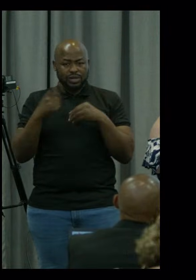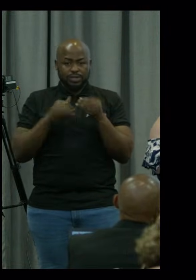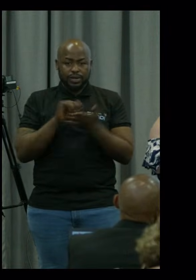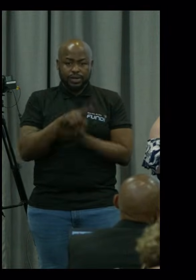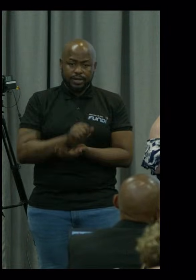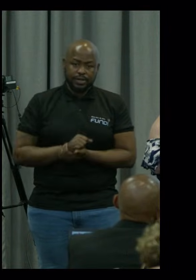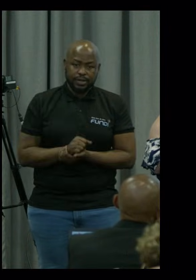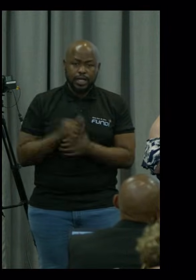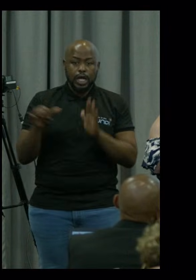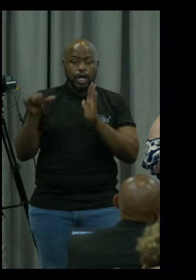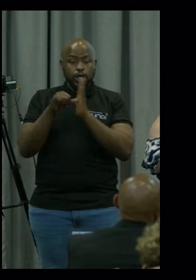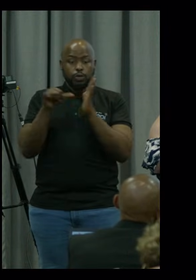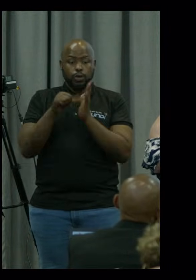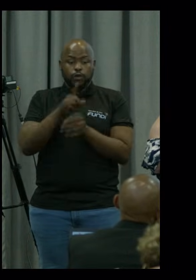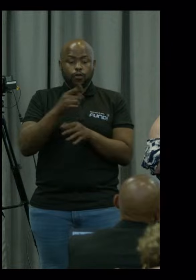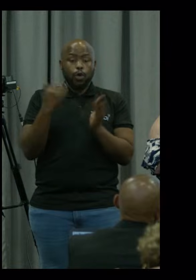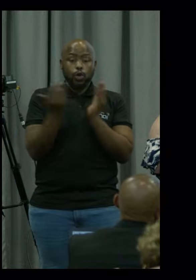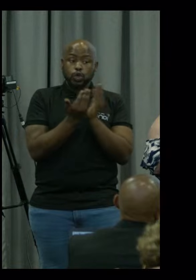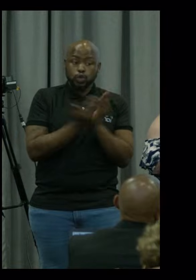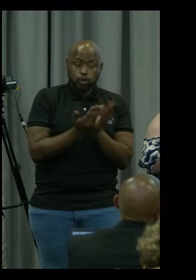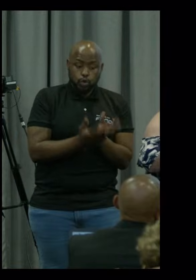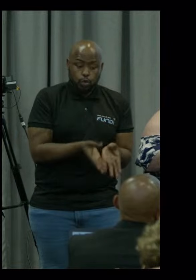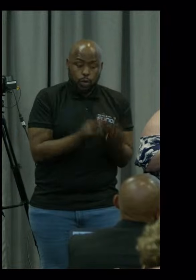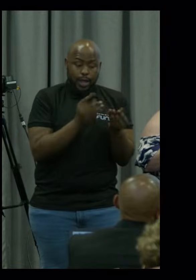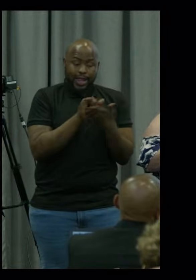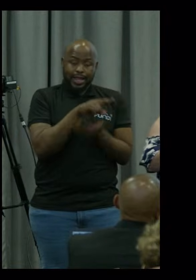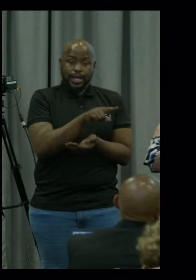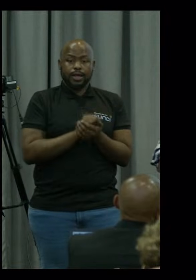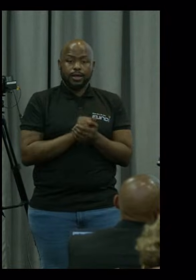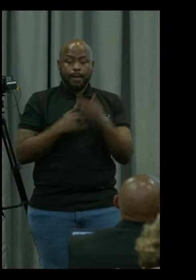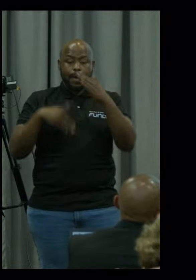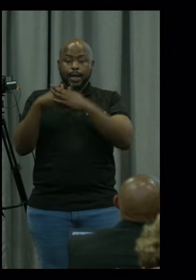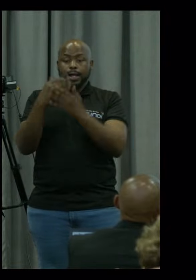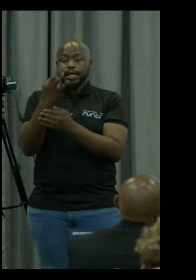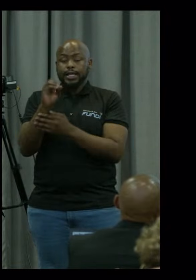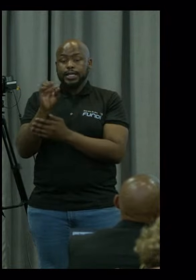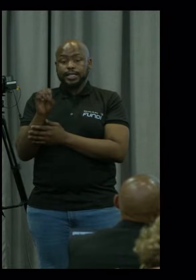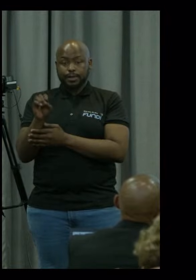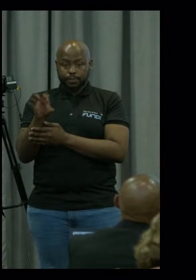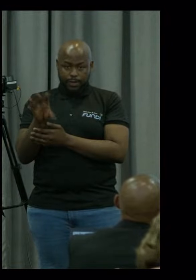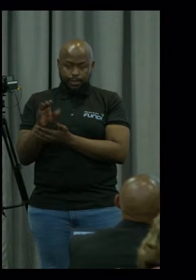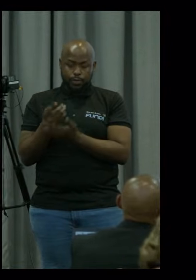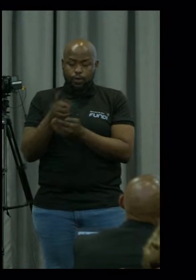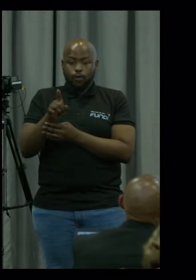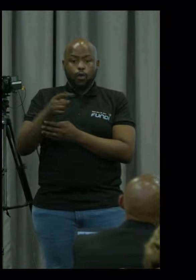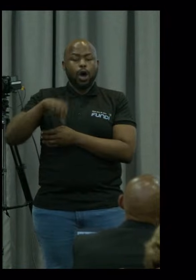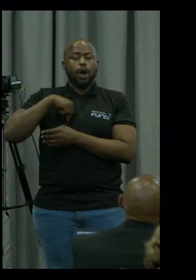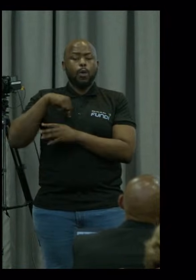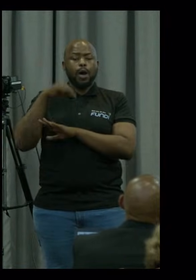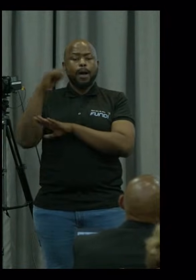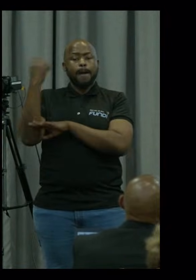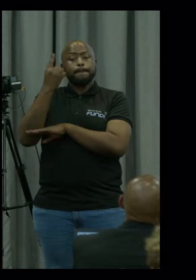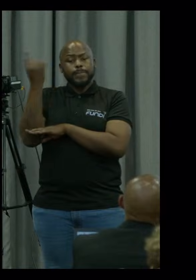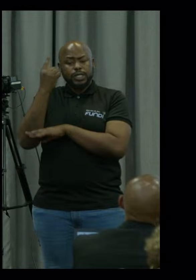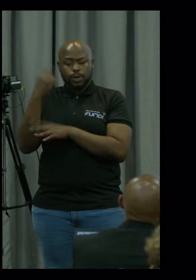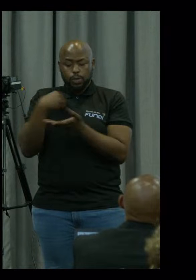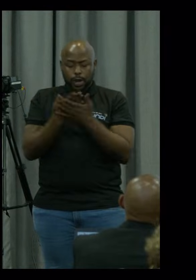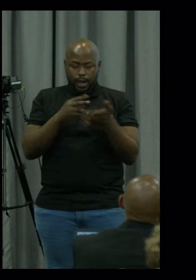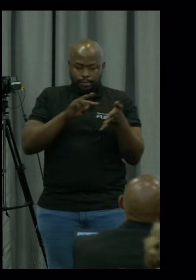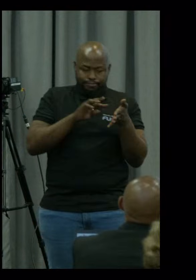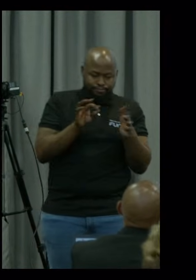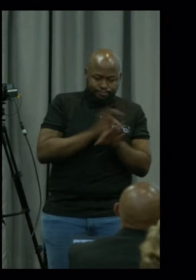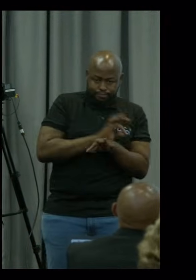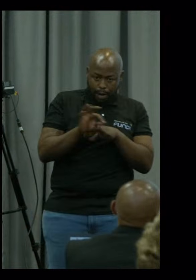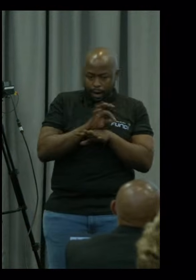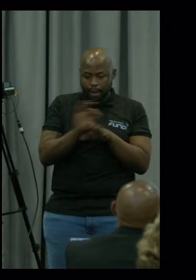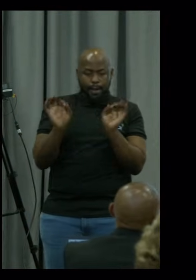our schools to be able to get their post establishments by the 30th of September in order for our principals to be able to plan. They need